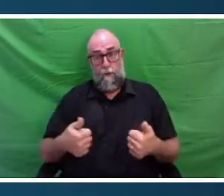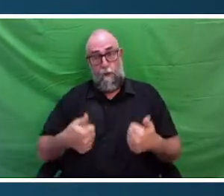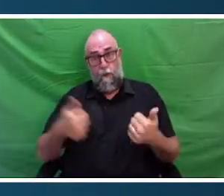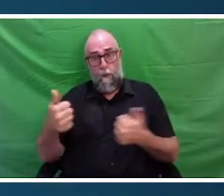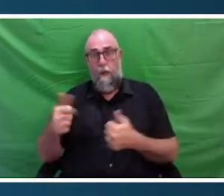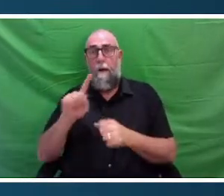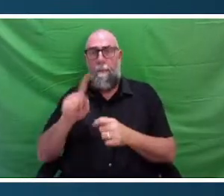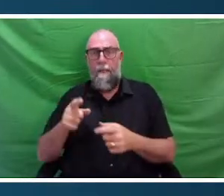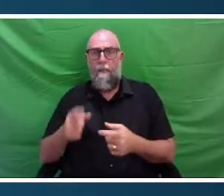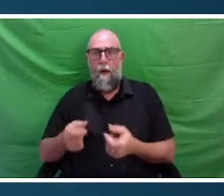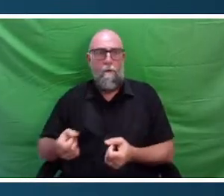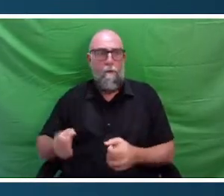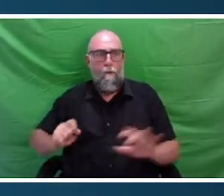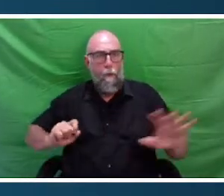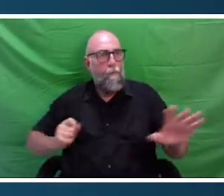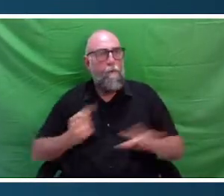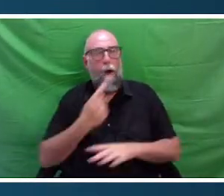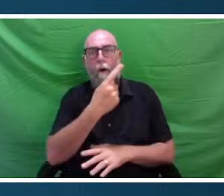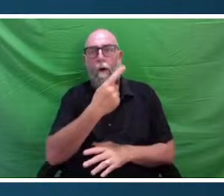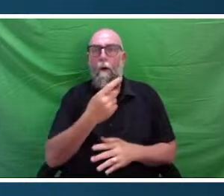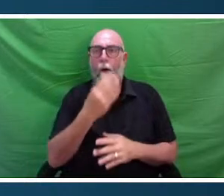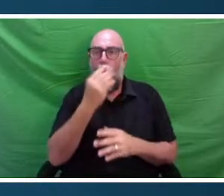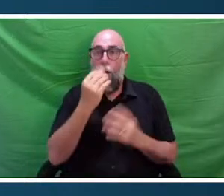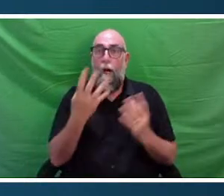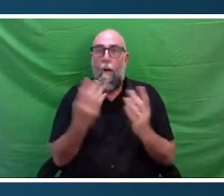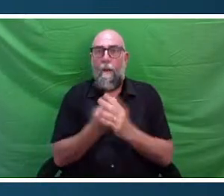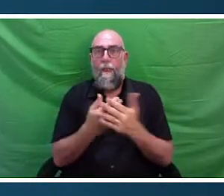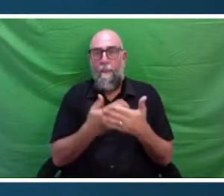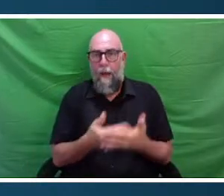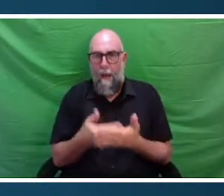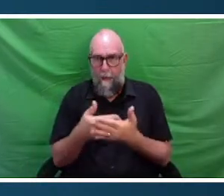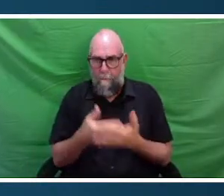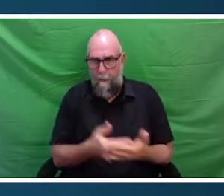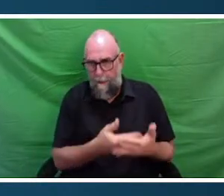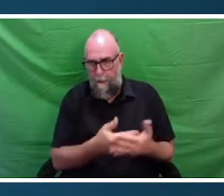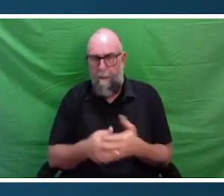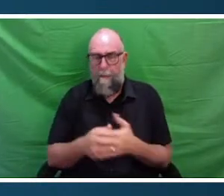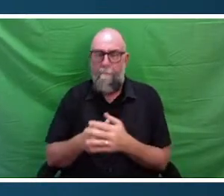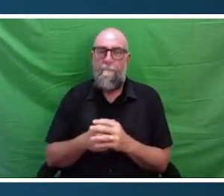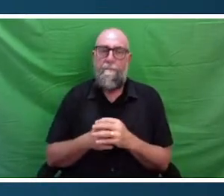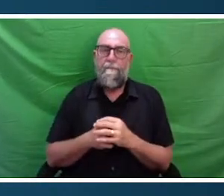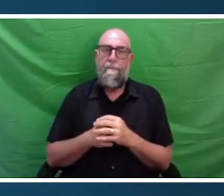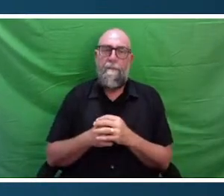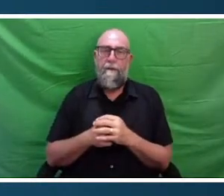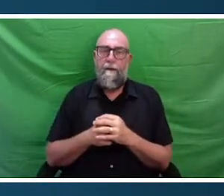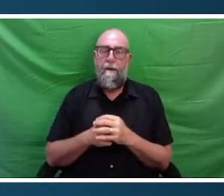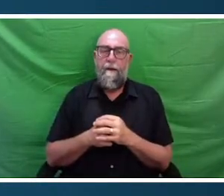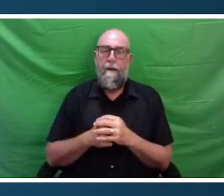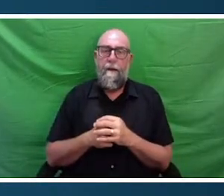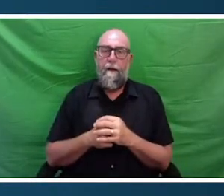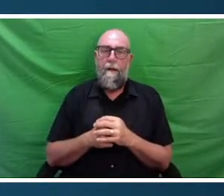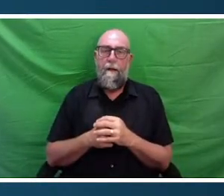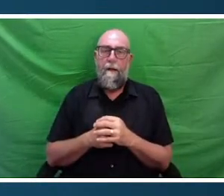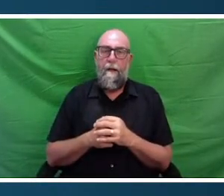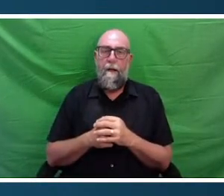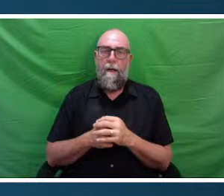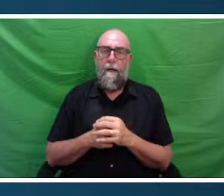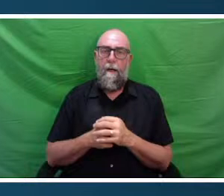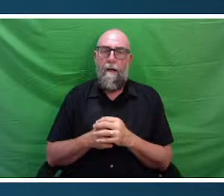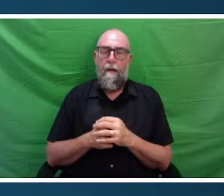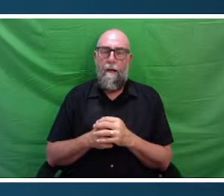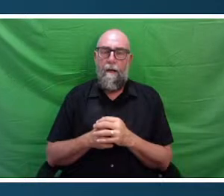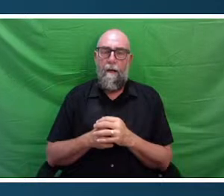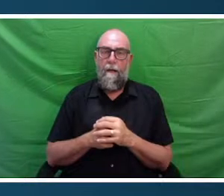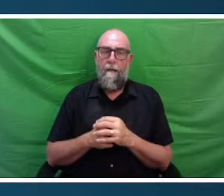the health and safety wellbeing report was from Lindy Kanan and Judy Putt is out now, because they